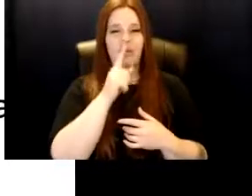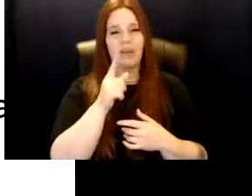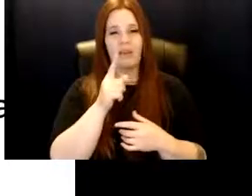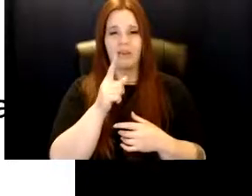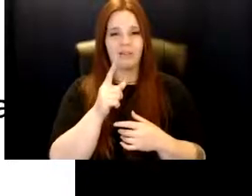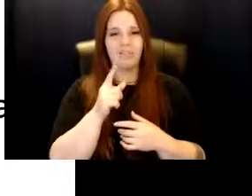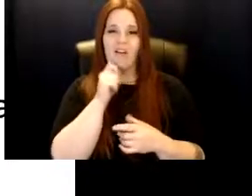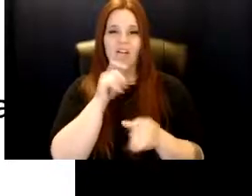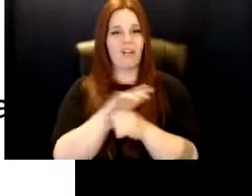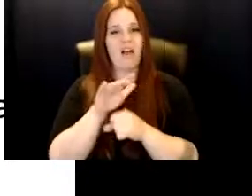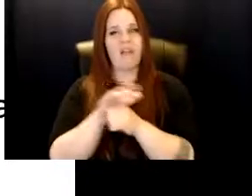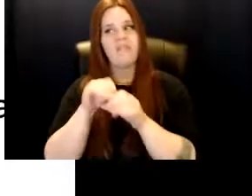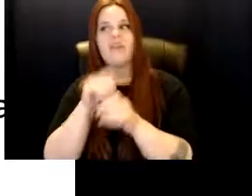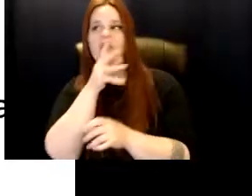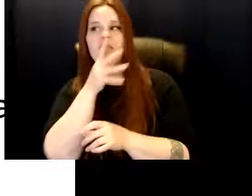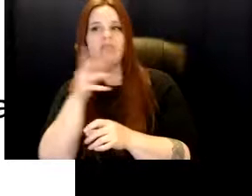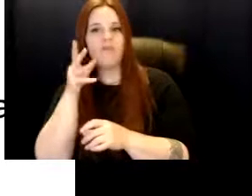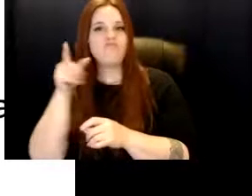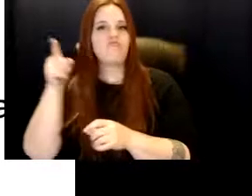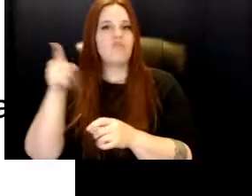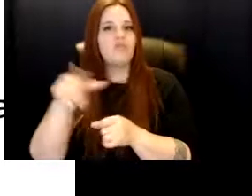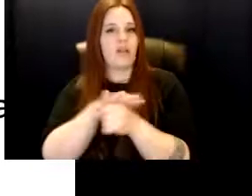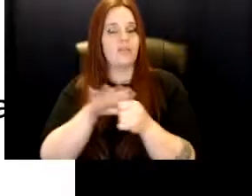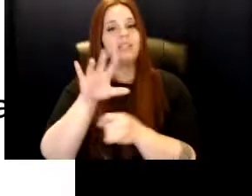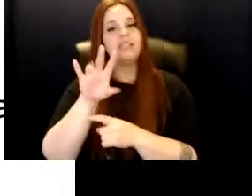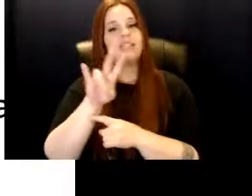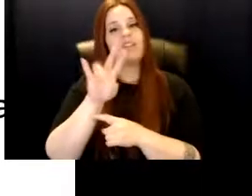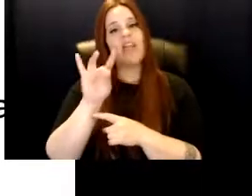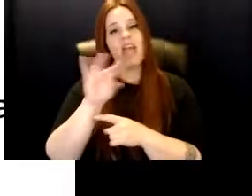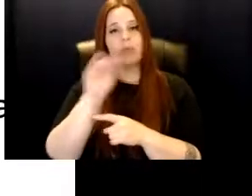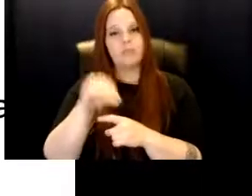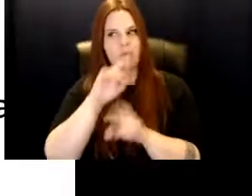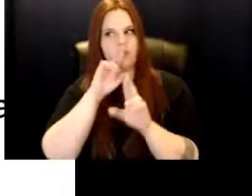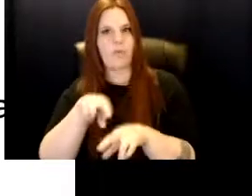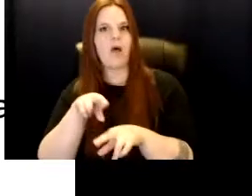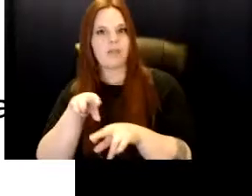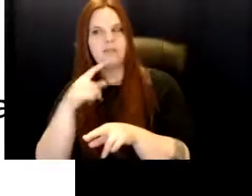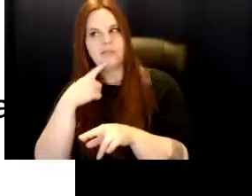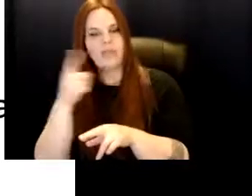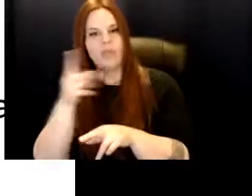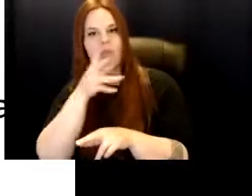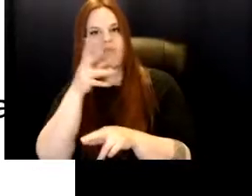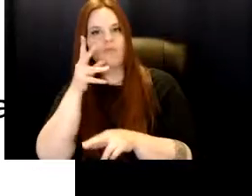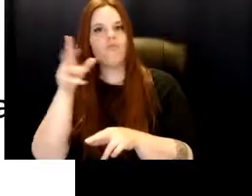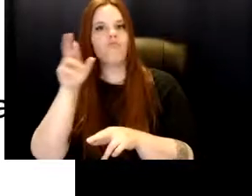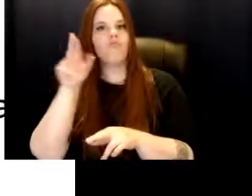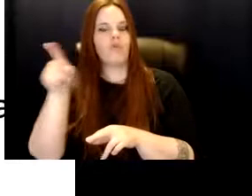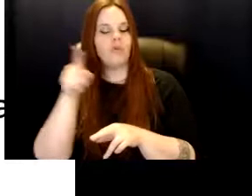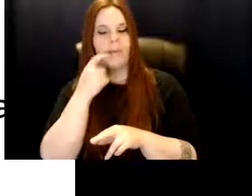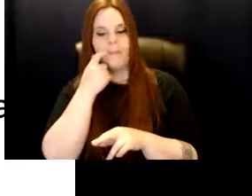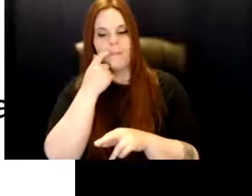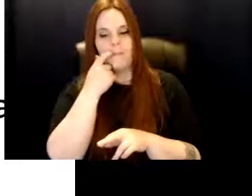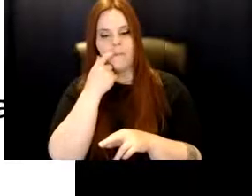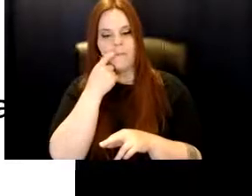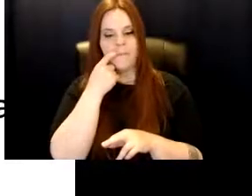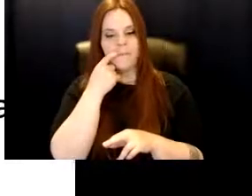I mentioned, 78% identify as rural. So the majority of people that reported, just like